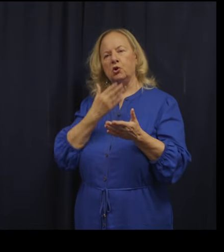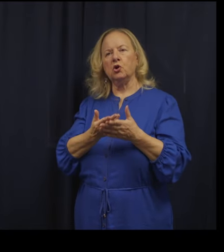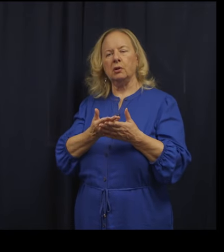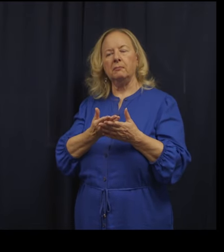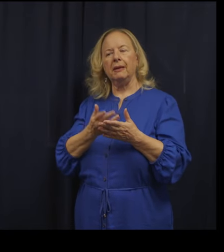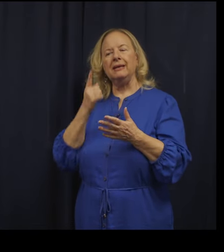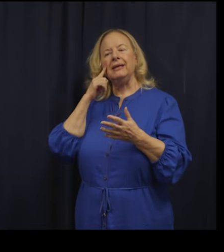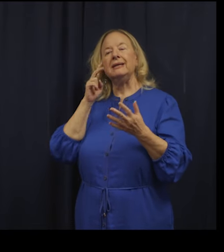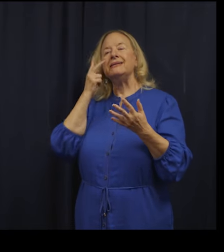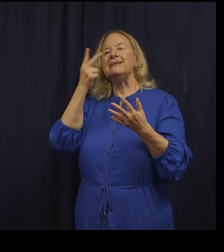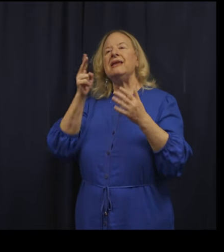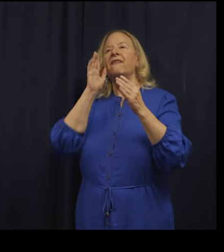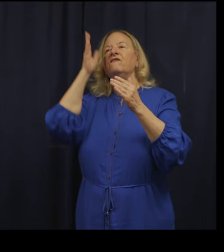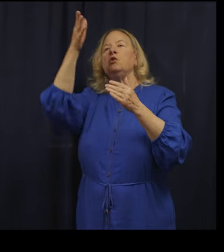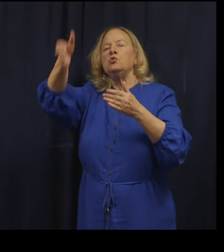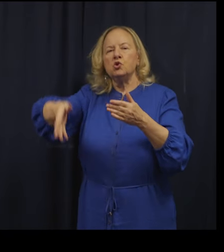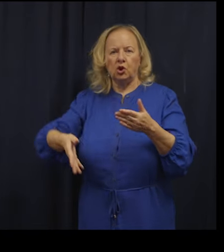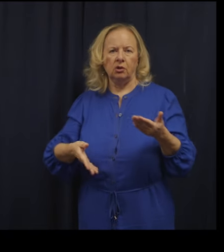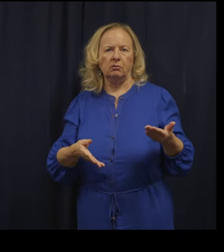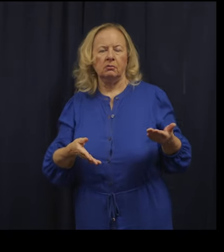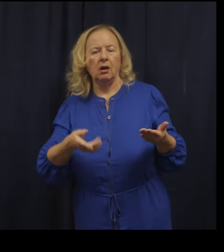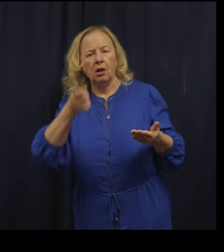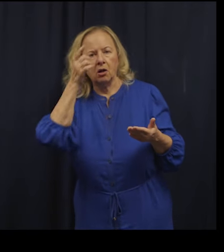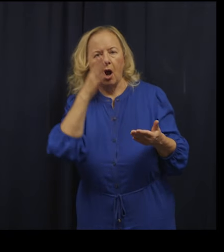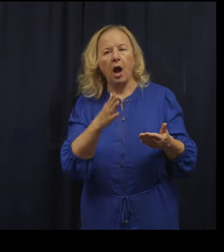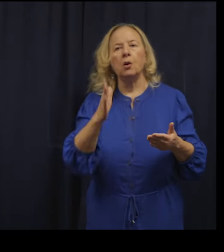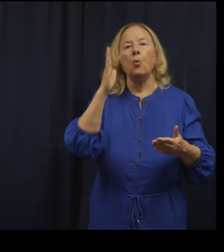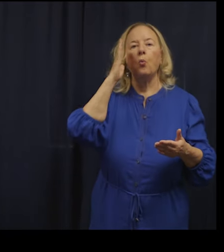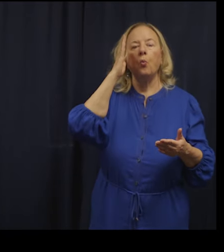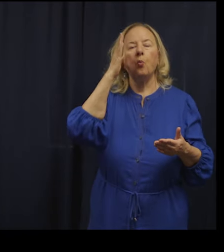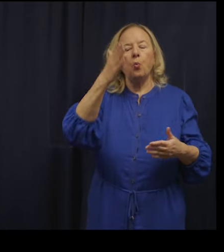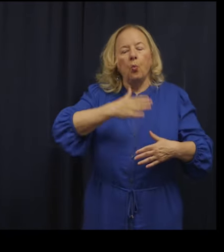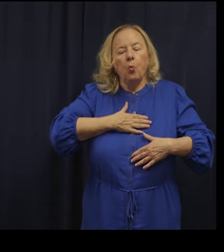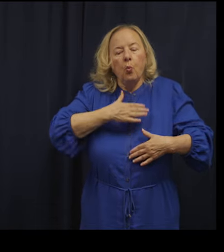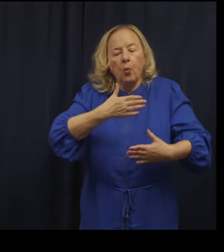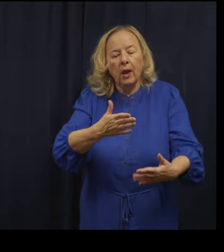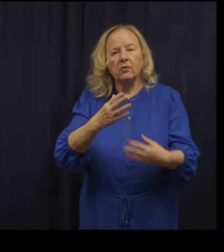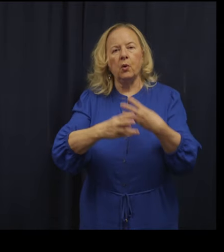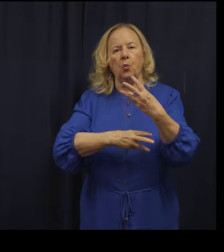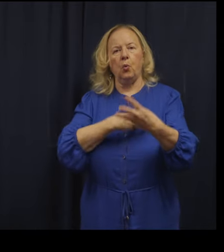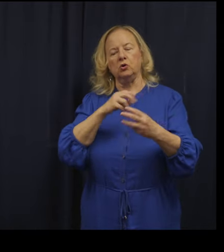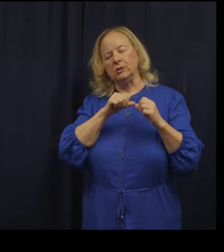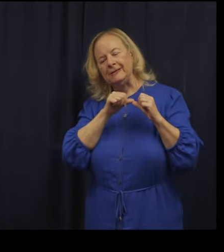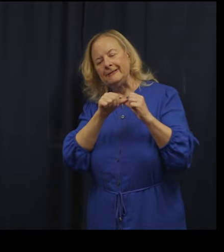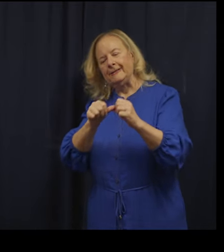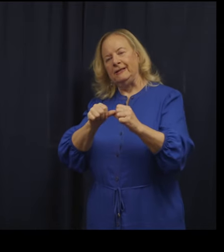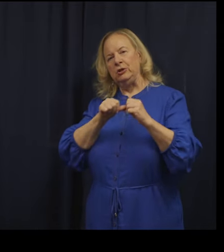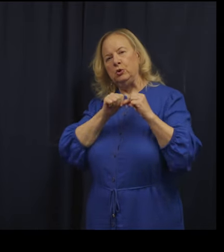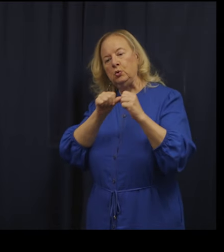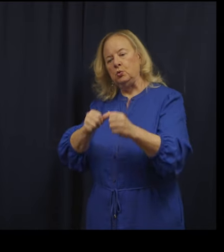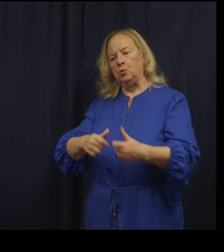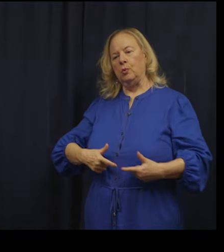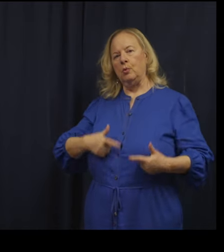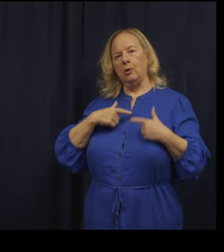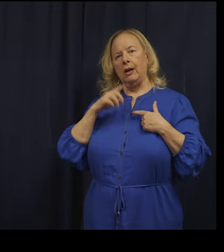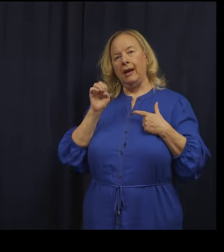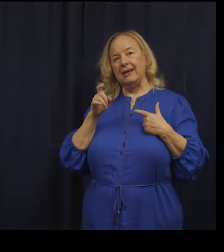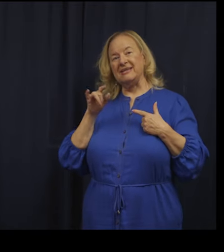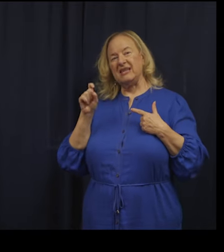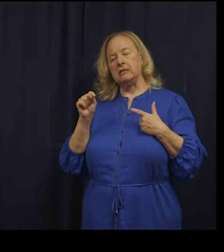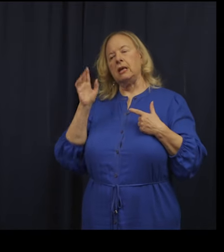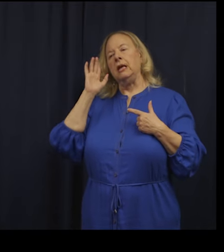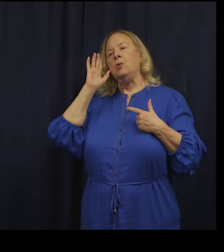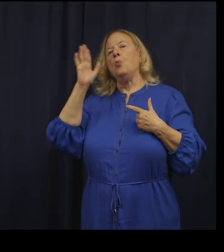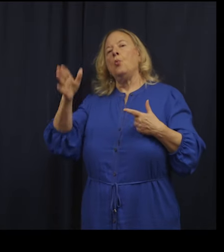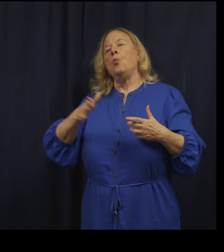Isn't that amazing? God wills the world to continue to exist and